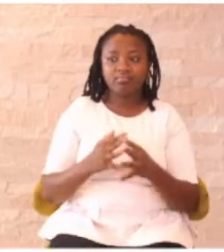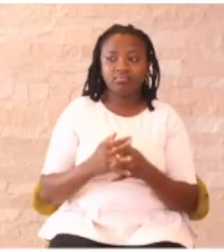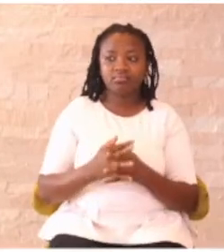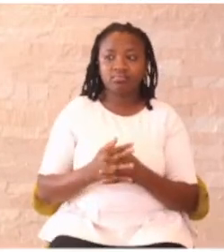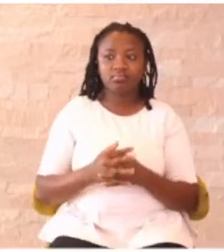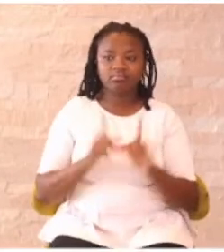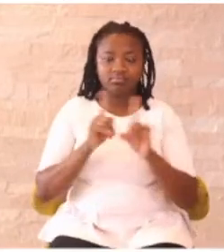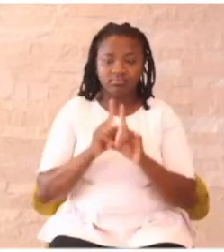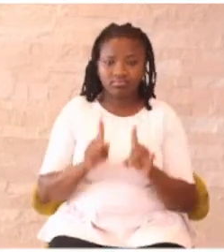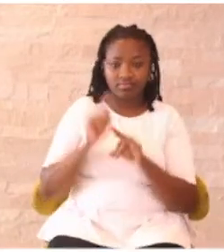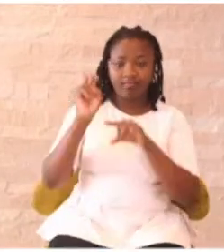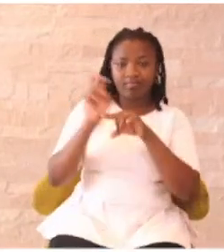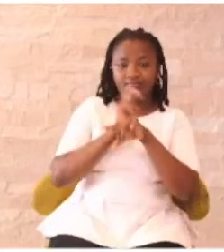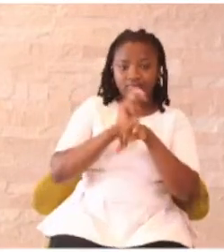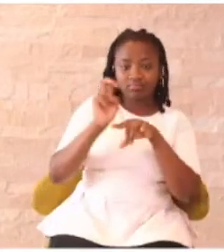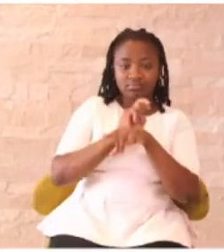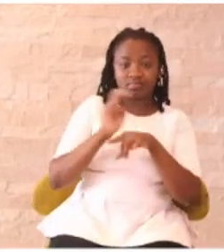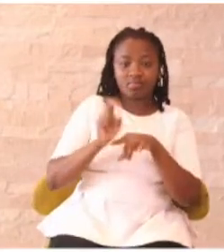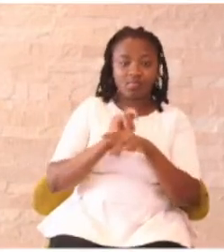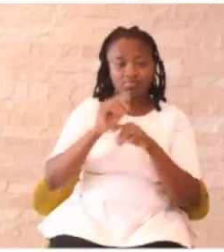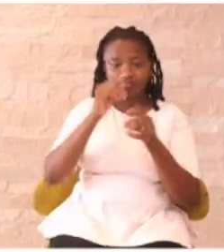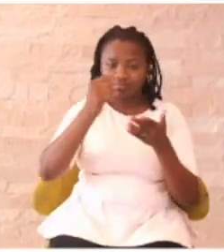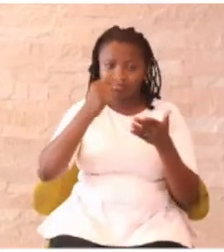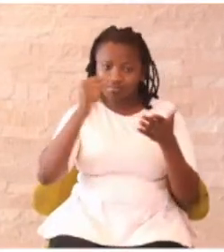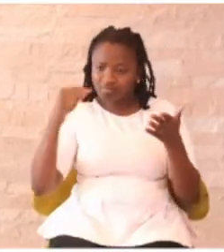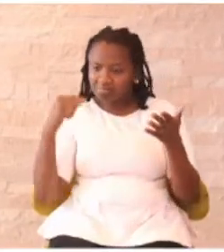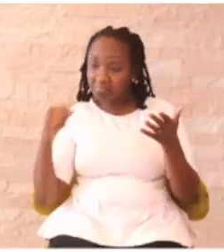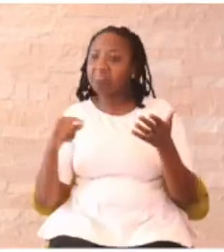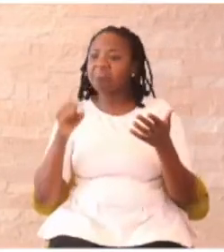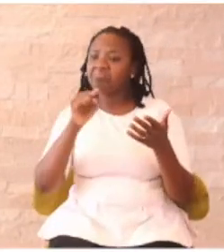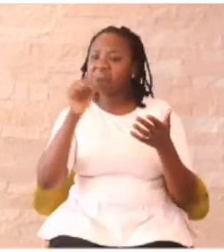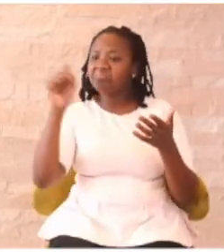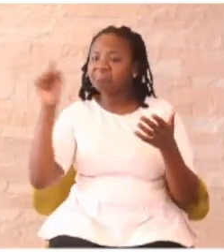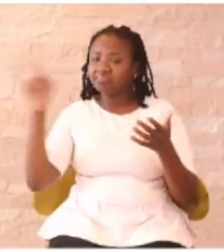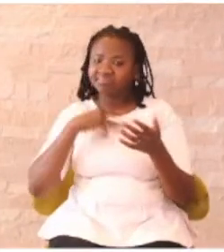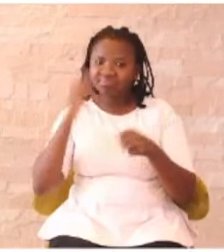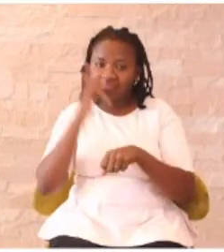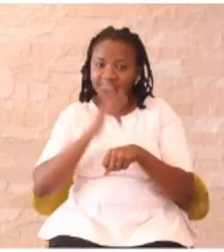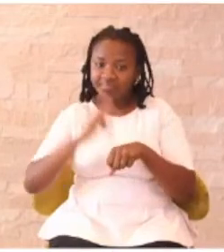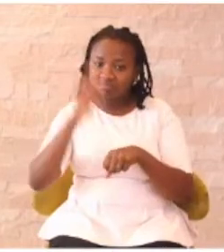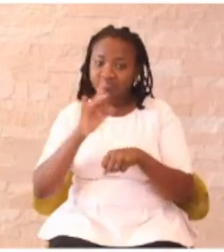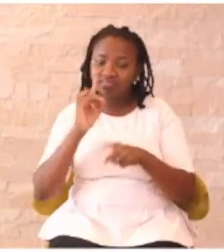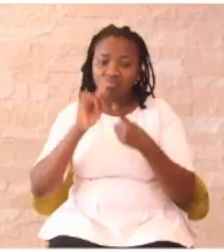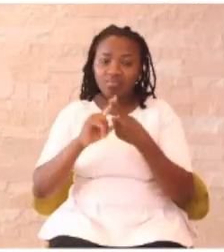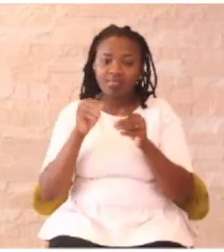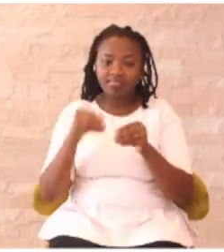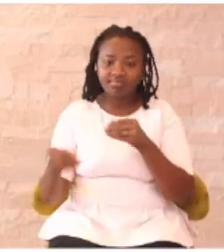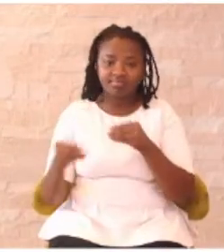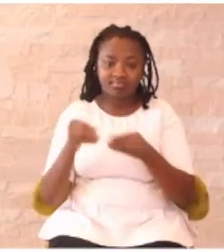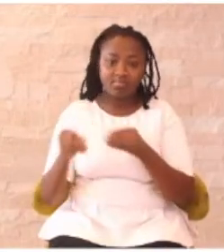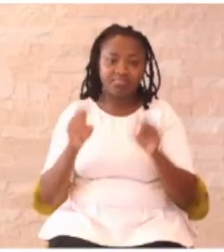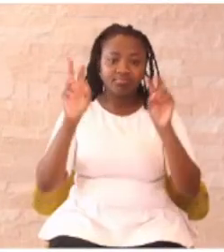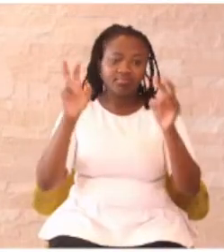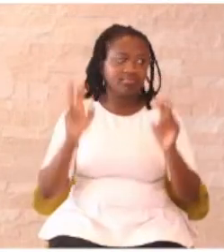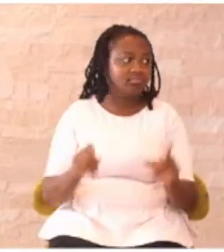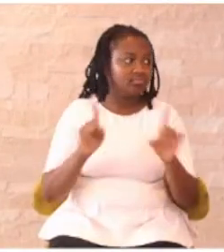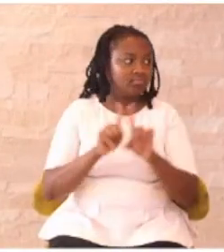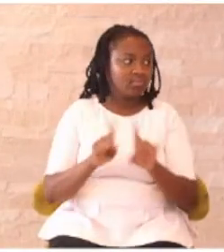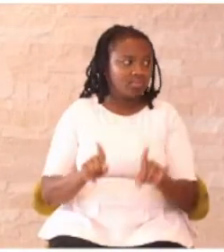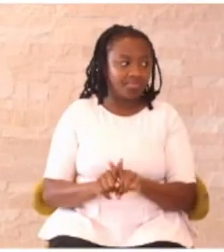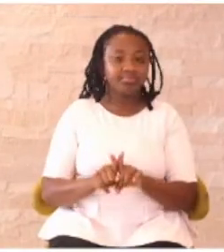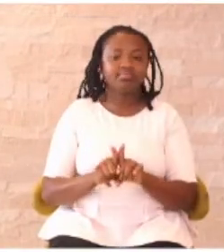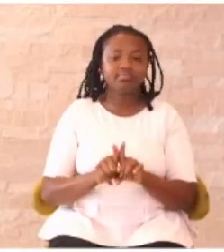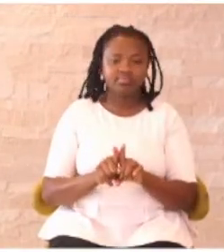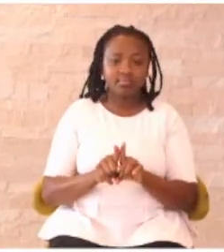monitoring checklist disability sensitive. At Gondar branch, 5 women with